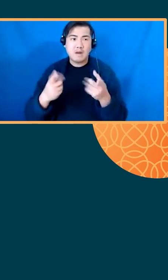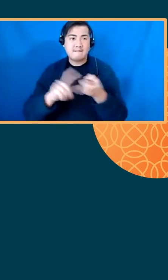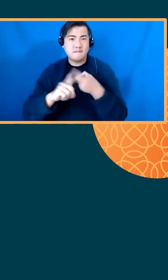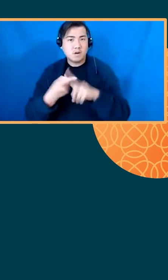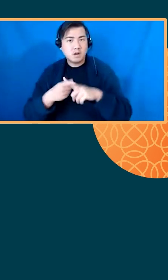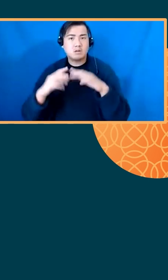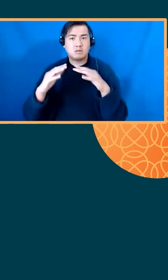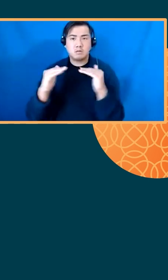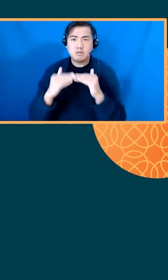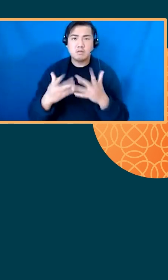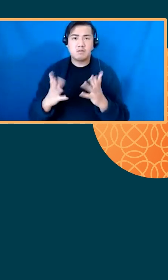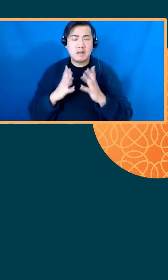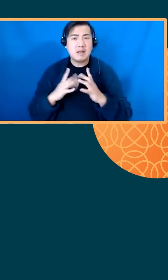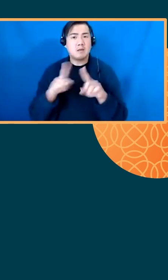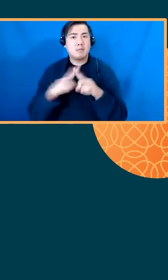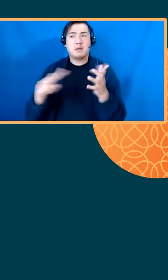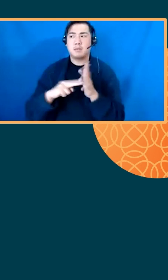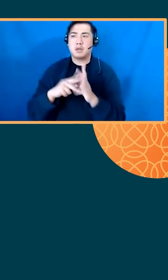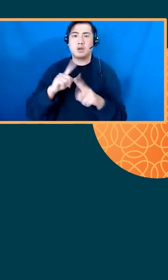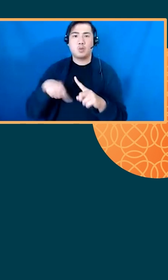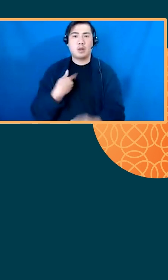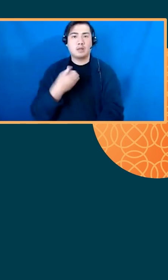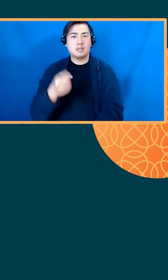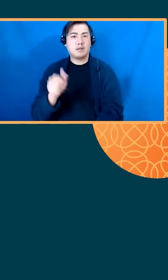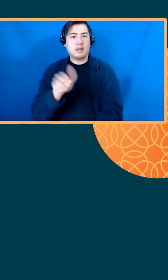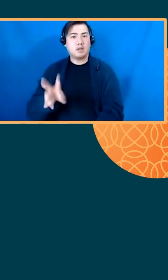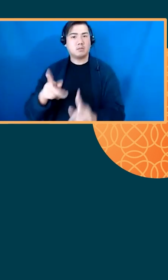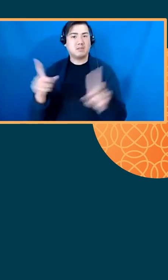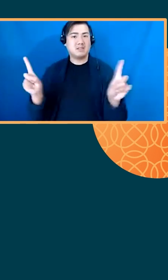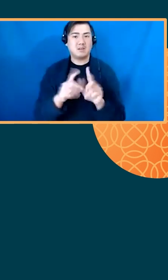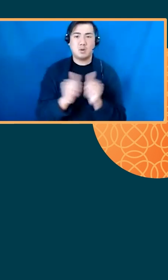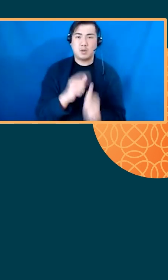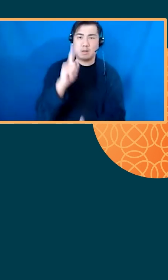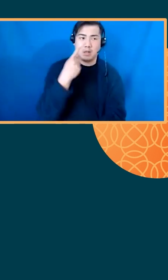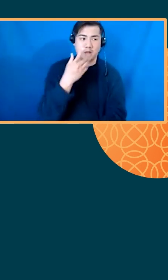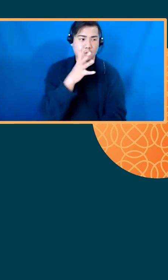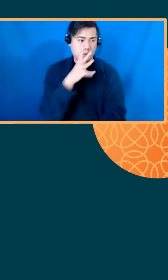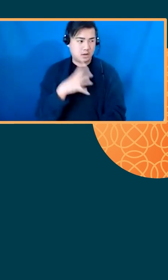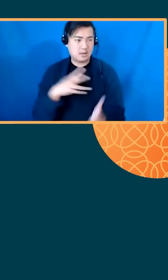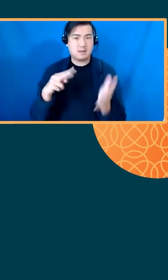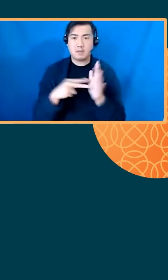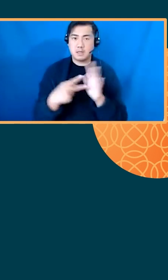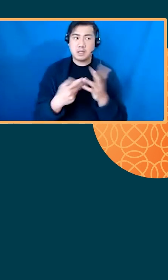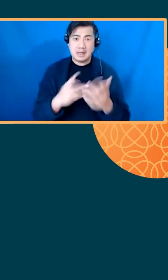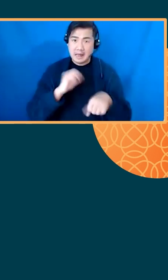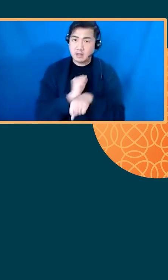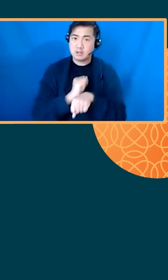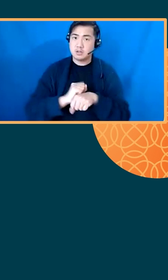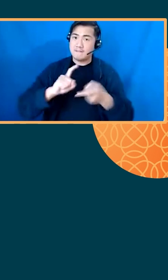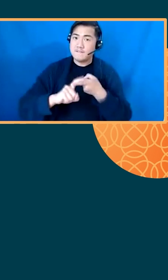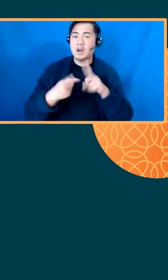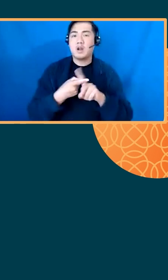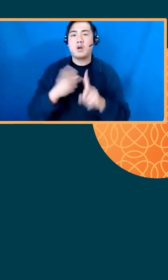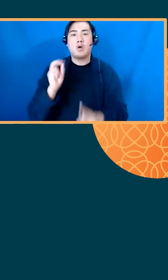like, are you in real relationship or have you seen an opportunity to increase like your followers on LinkedIn